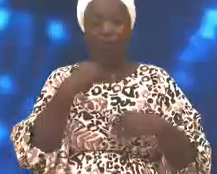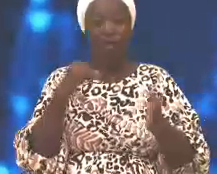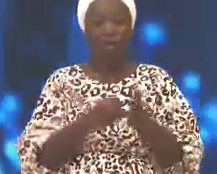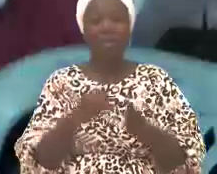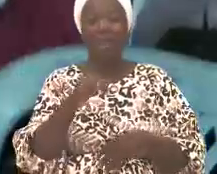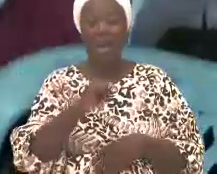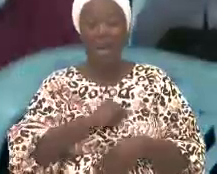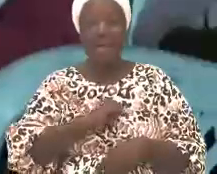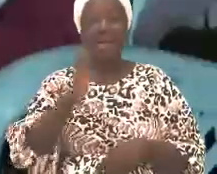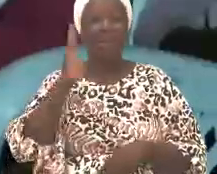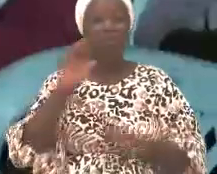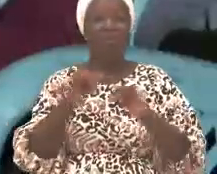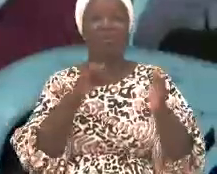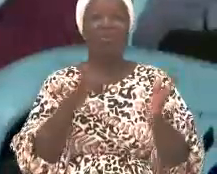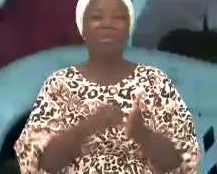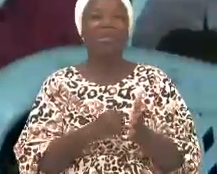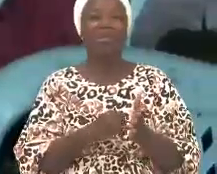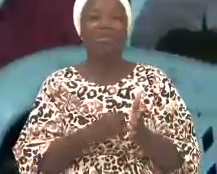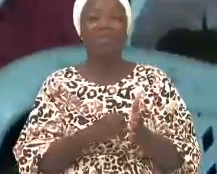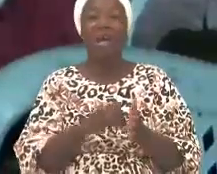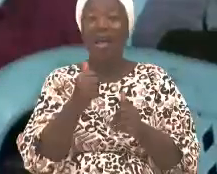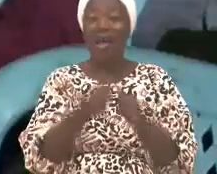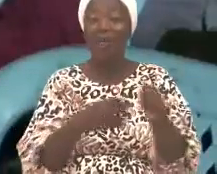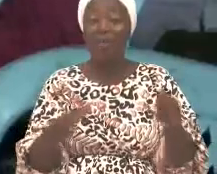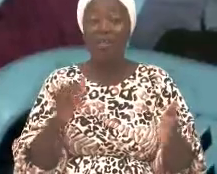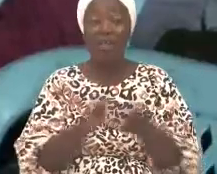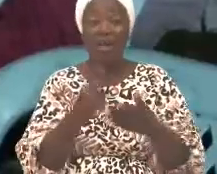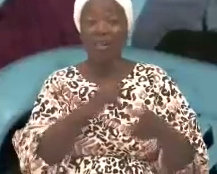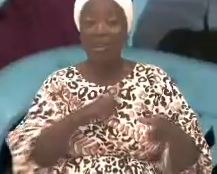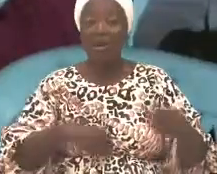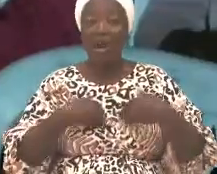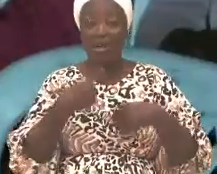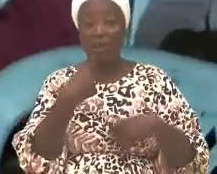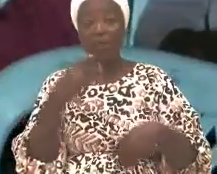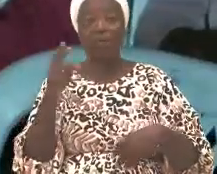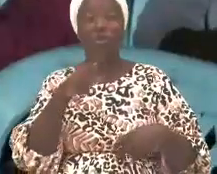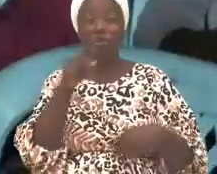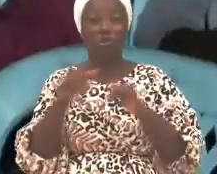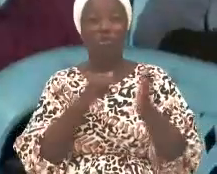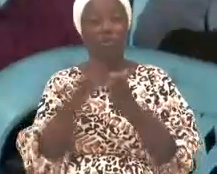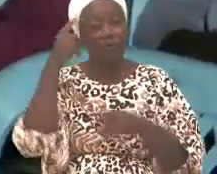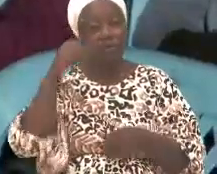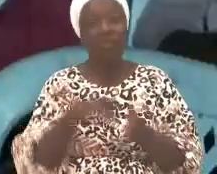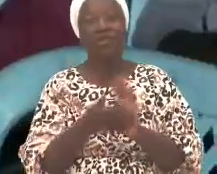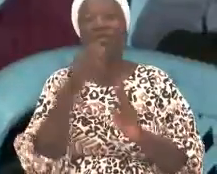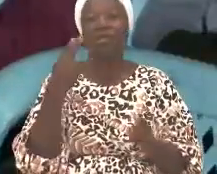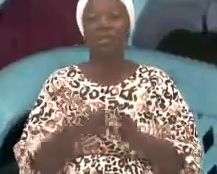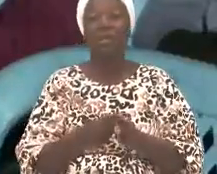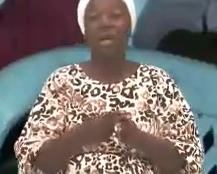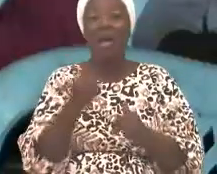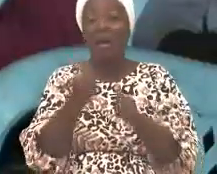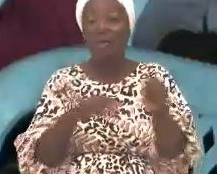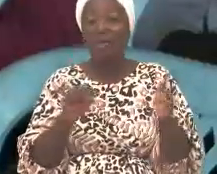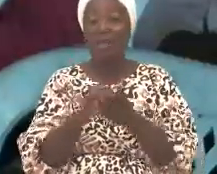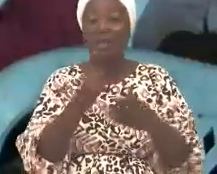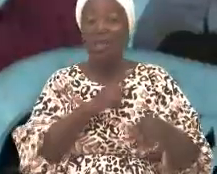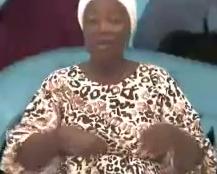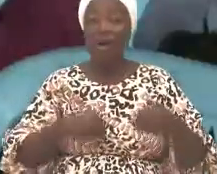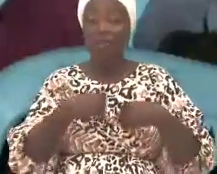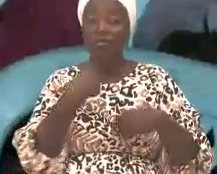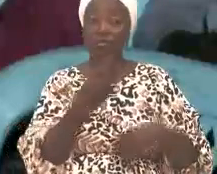it. Everything the Lord has spoken, he will do. Everything the Lord has told